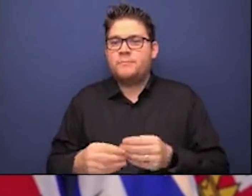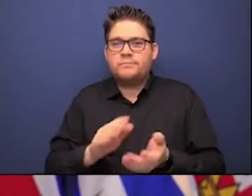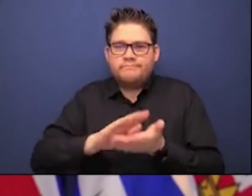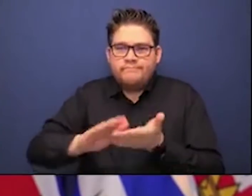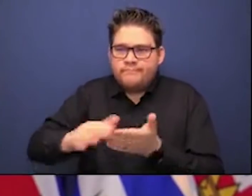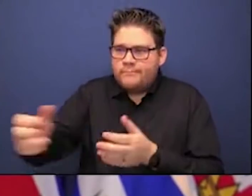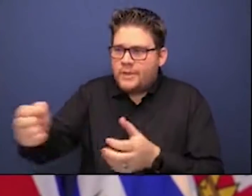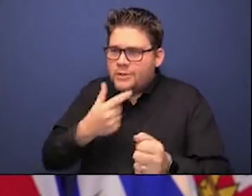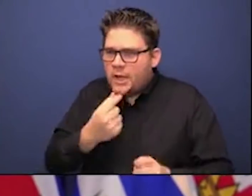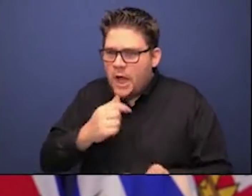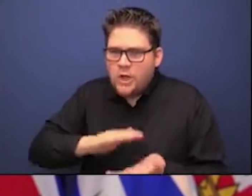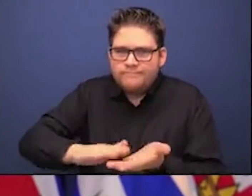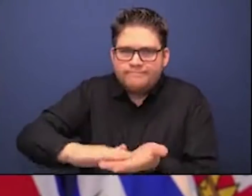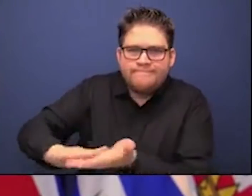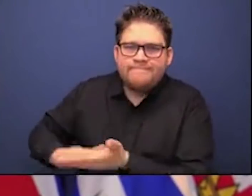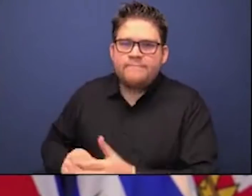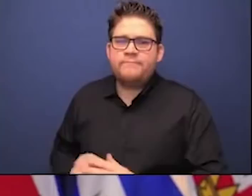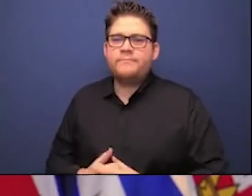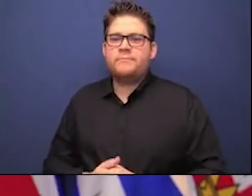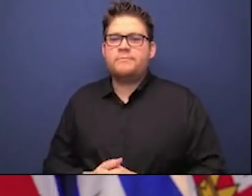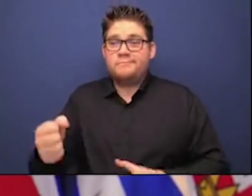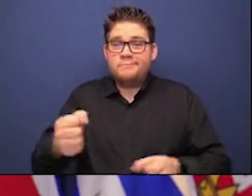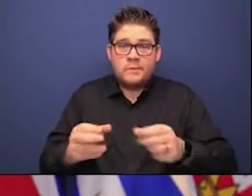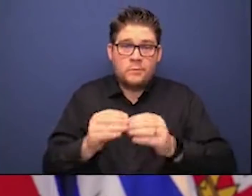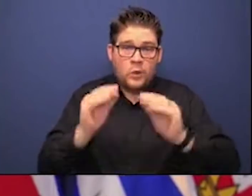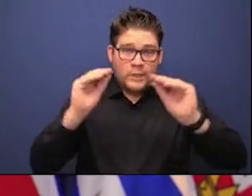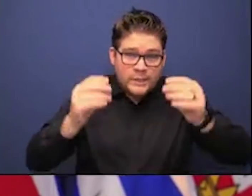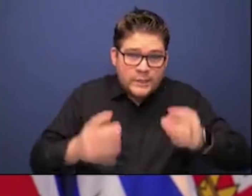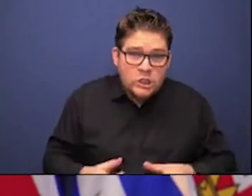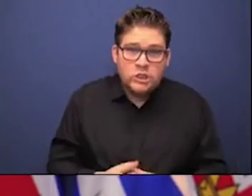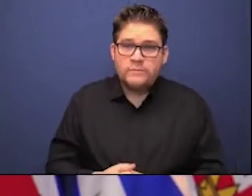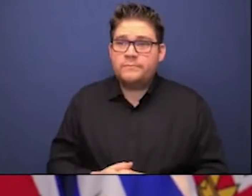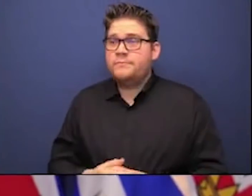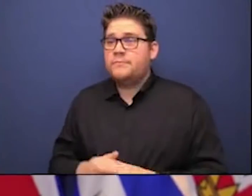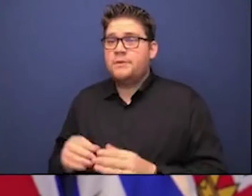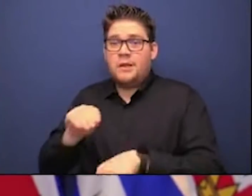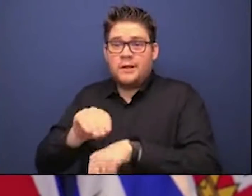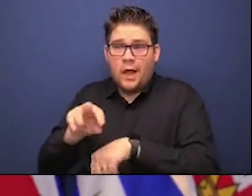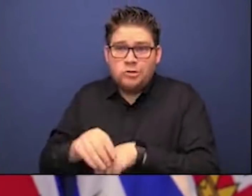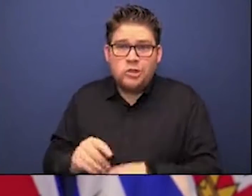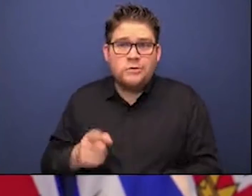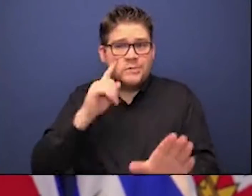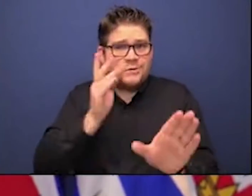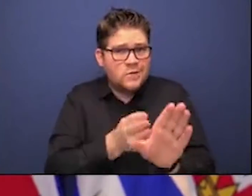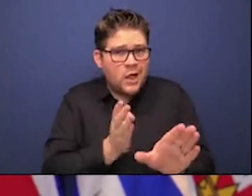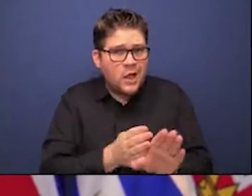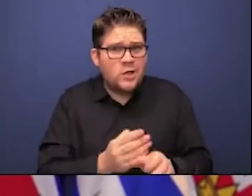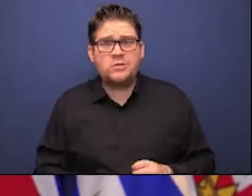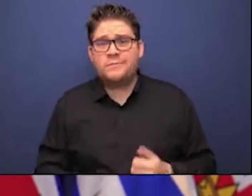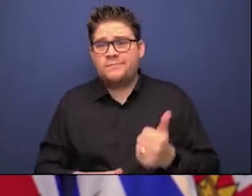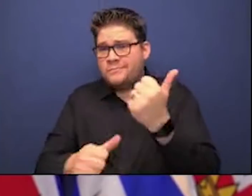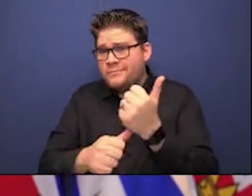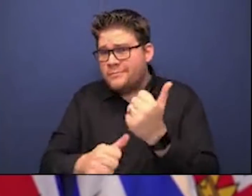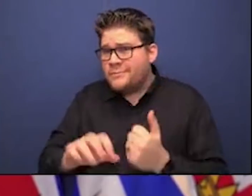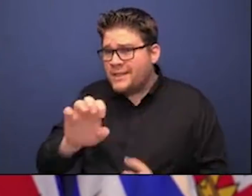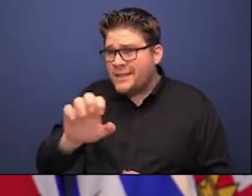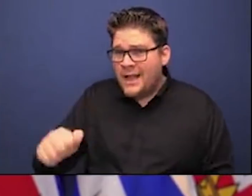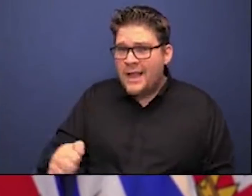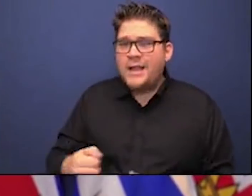teacher, psychologists, the additional counselors, the many staff that are more educational assistants supporting